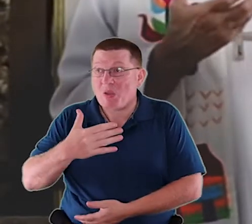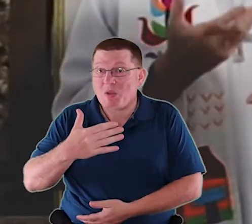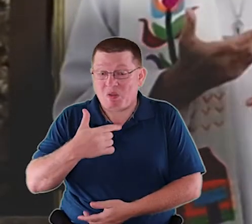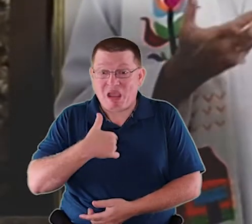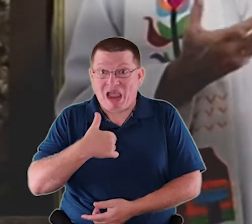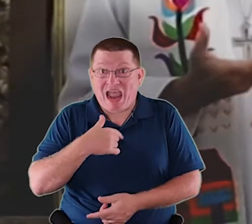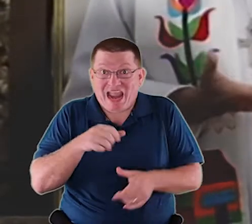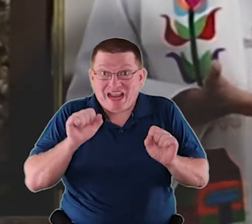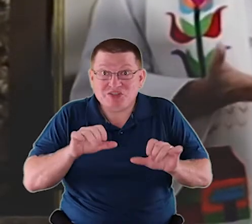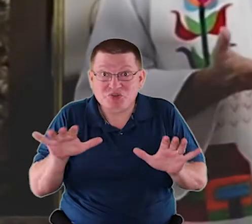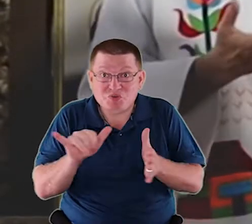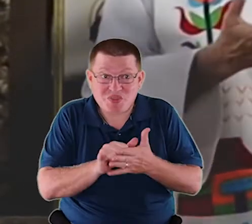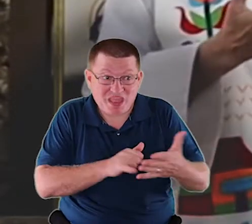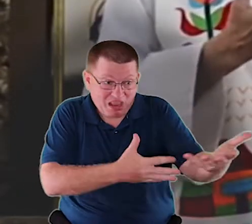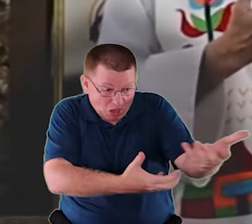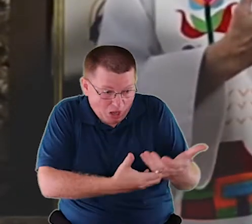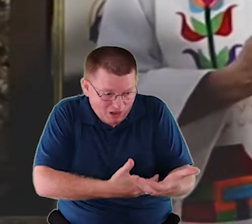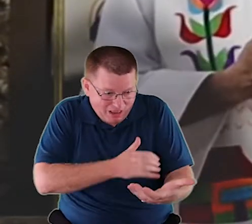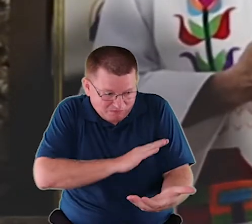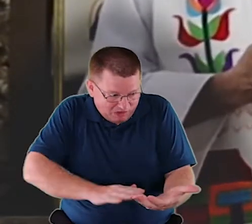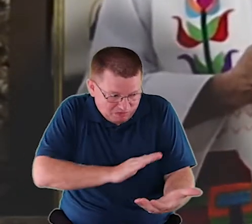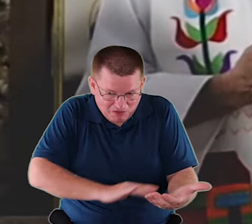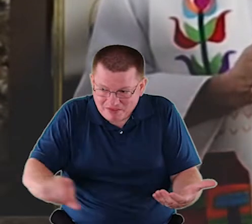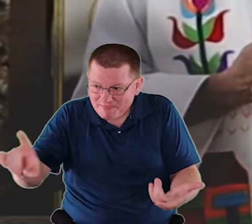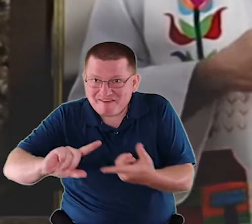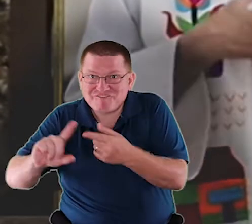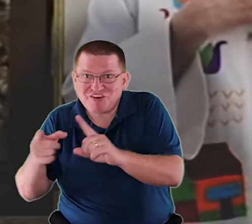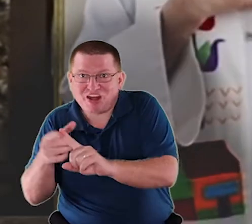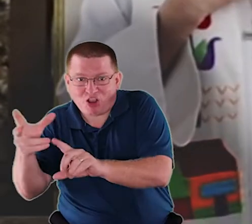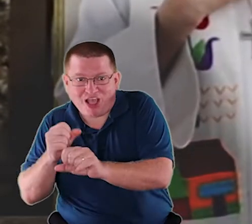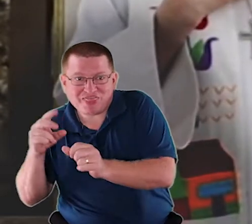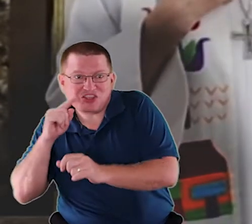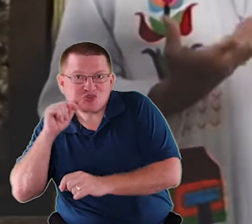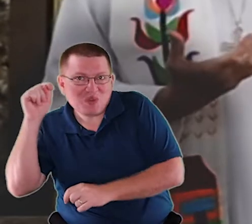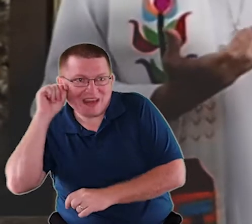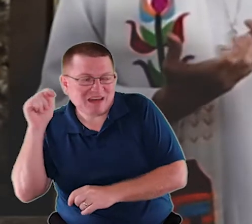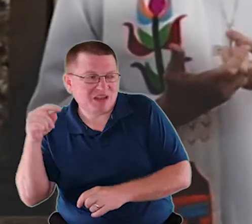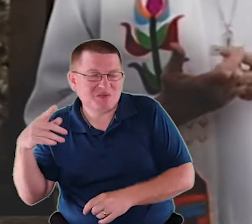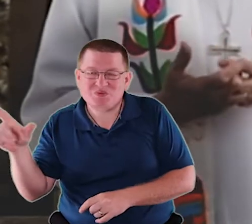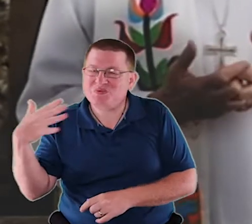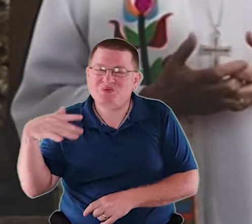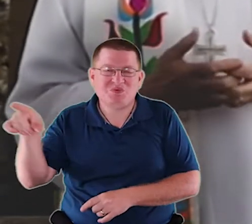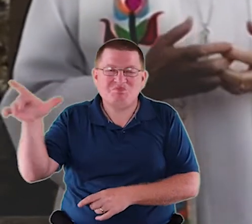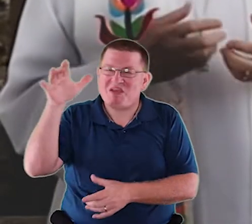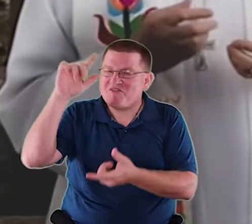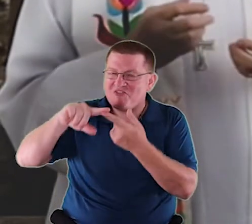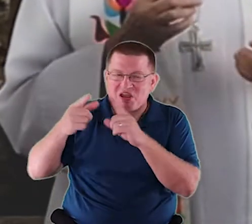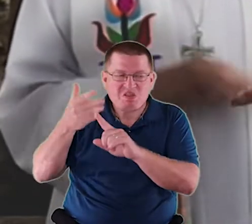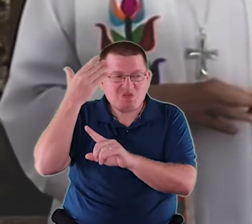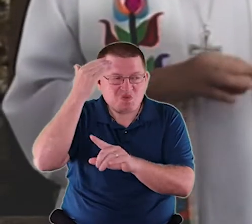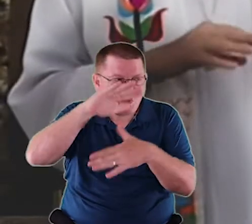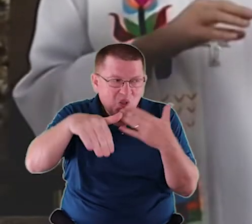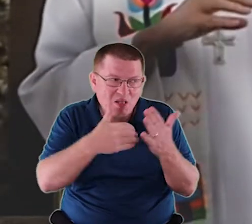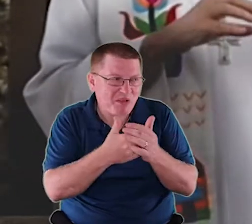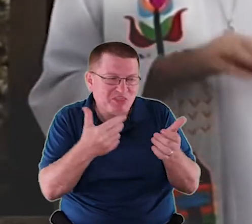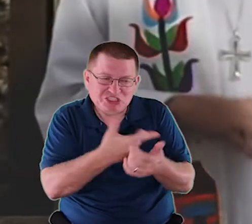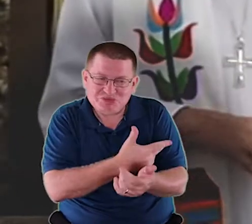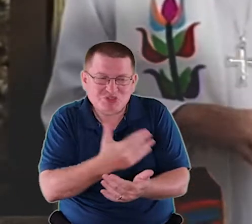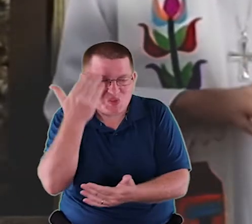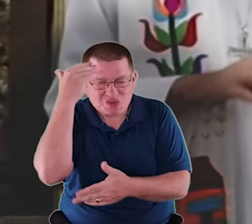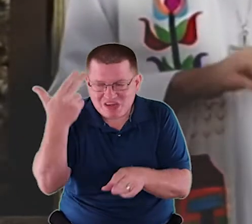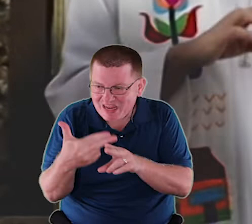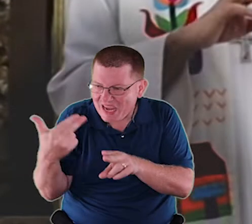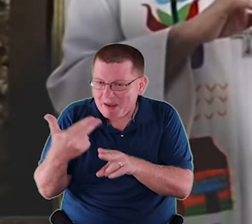friend caught the other twin as it emerged. My friend knew everything about her sheep. She knew their names,